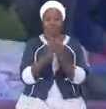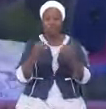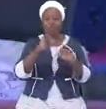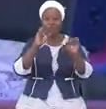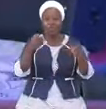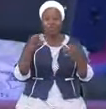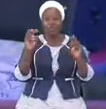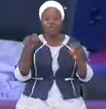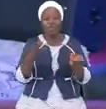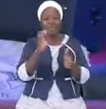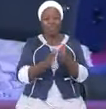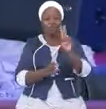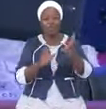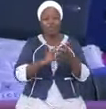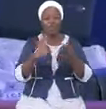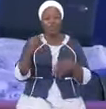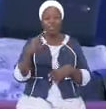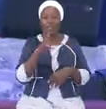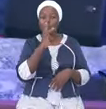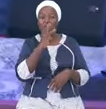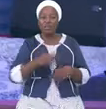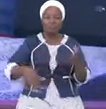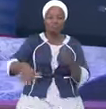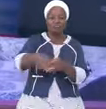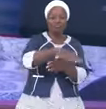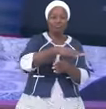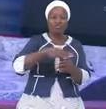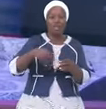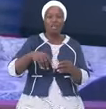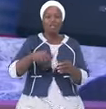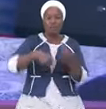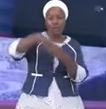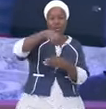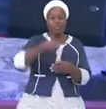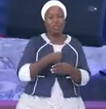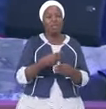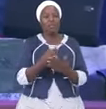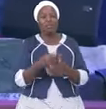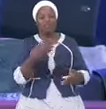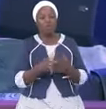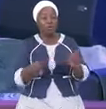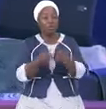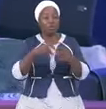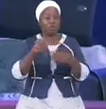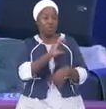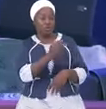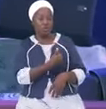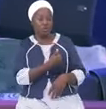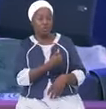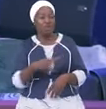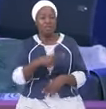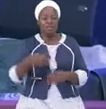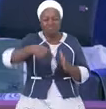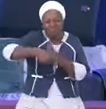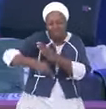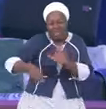verse 5. The water has compassed me about, even to the soul. The depths closed me